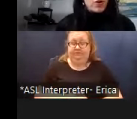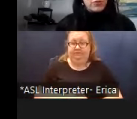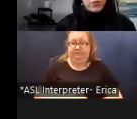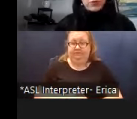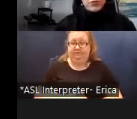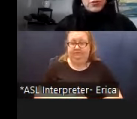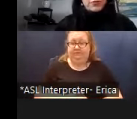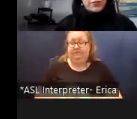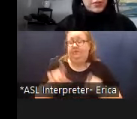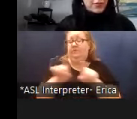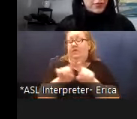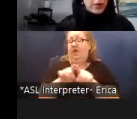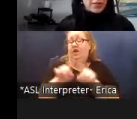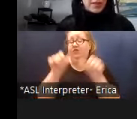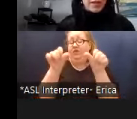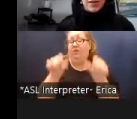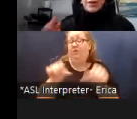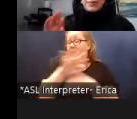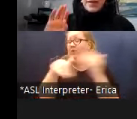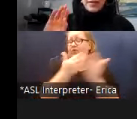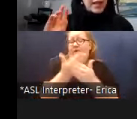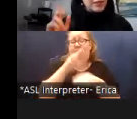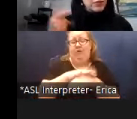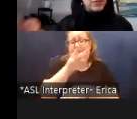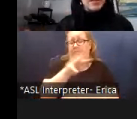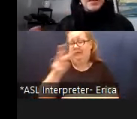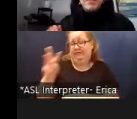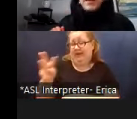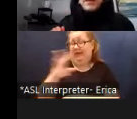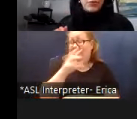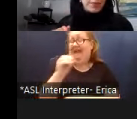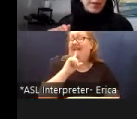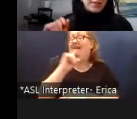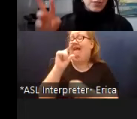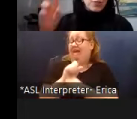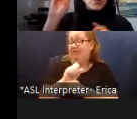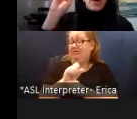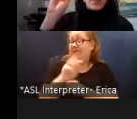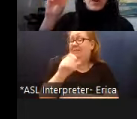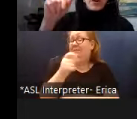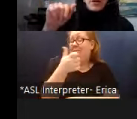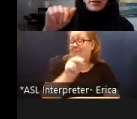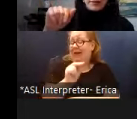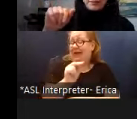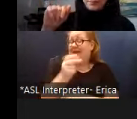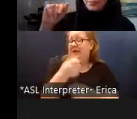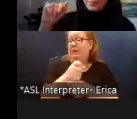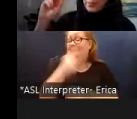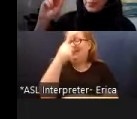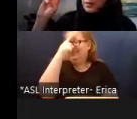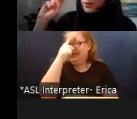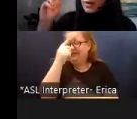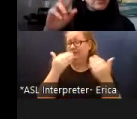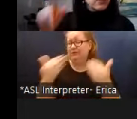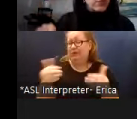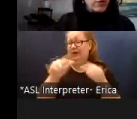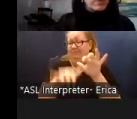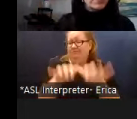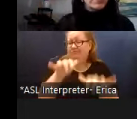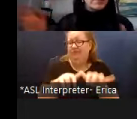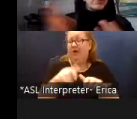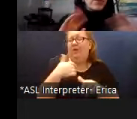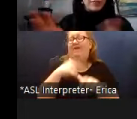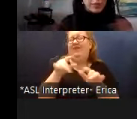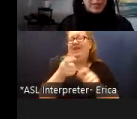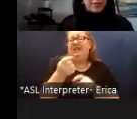And we'll also post all of this on the website. And actually, Megan, it could make sense to drop our, we have a little